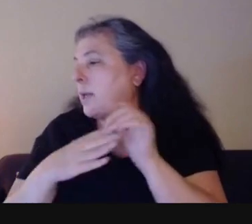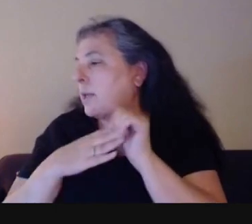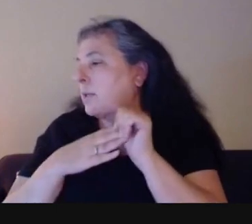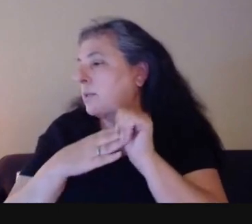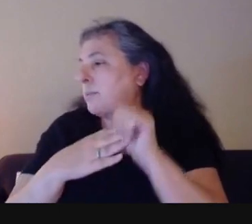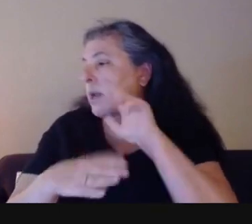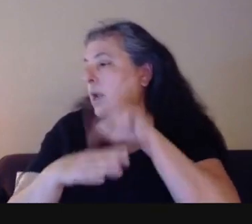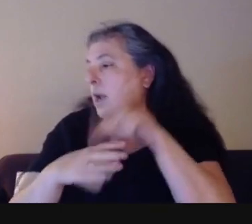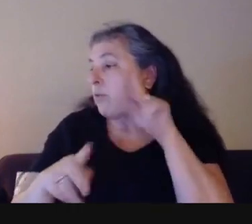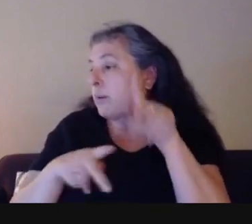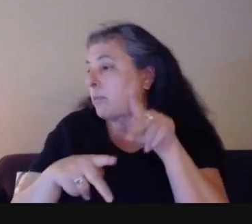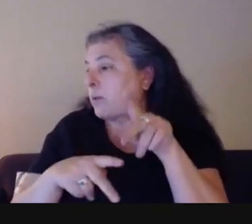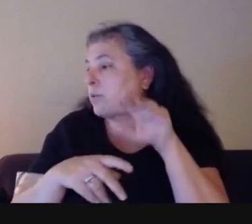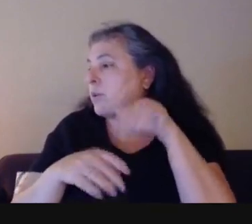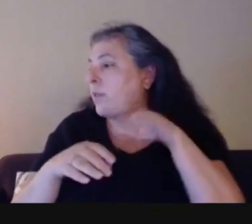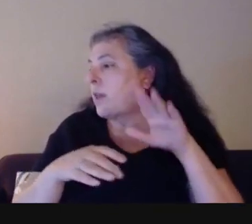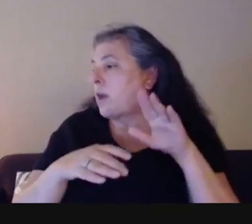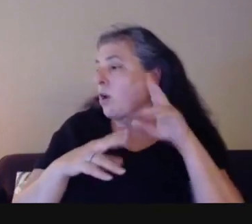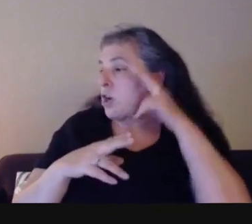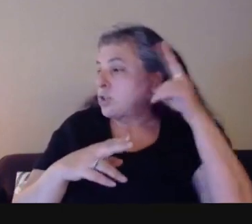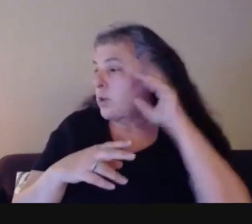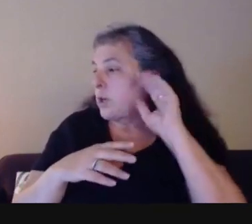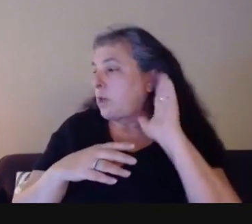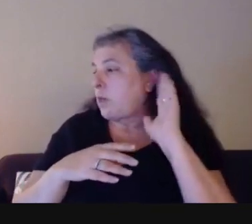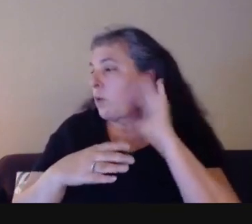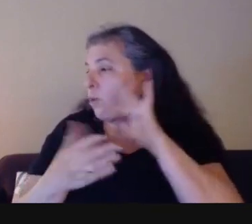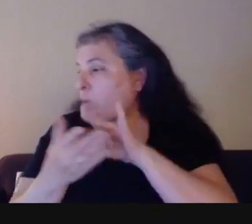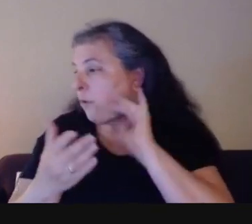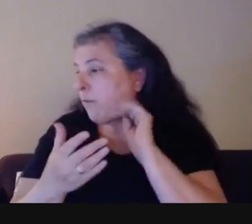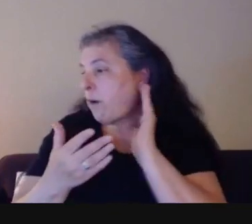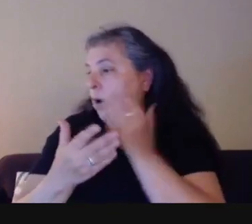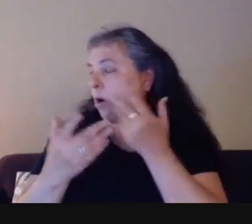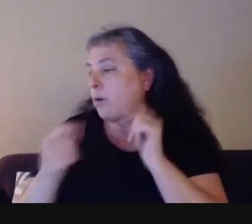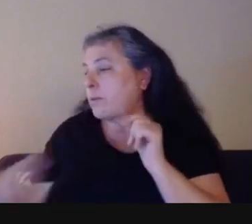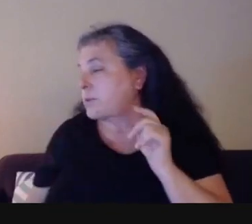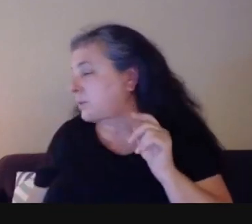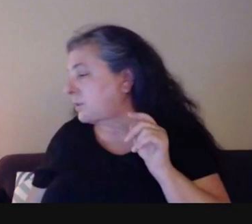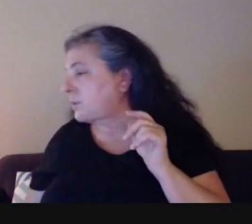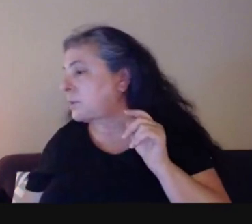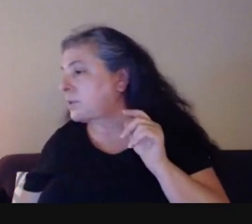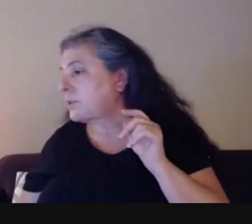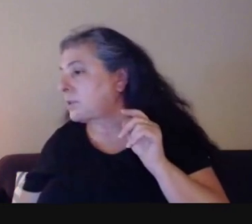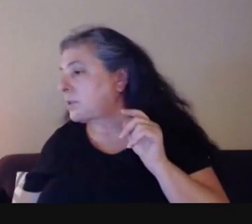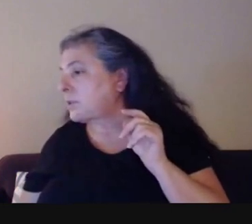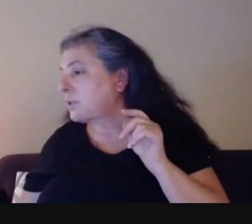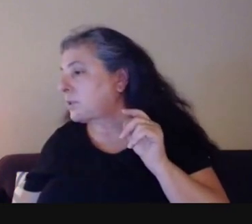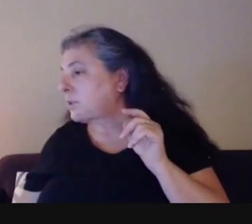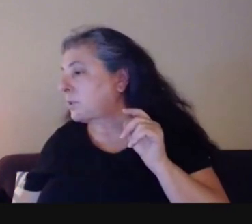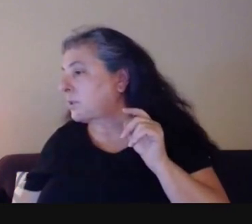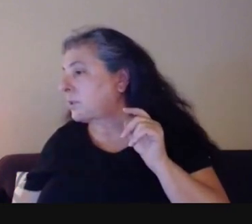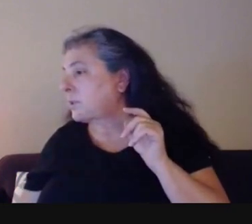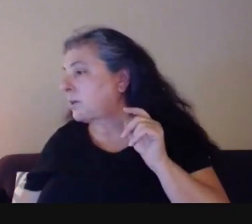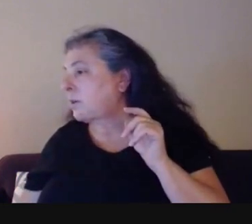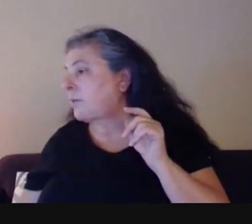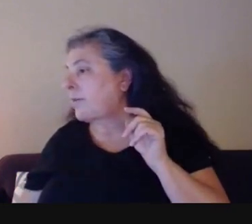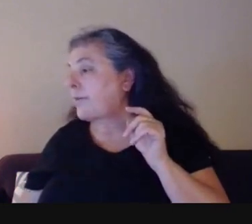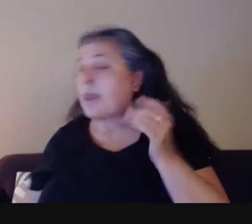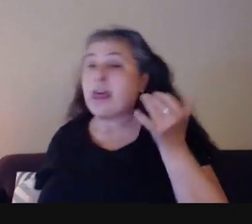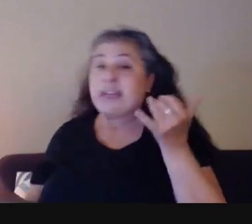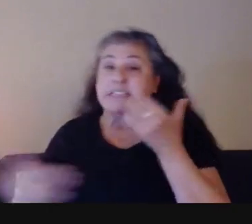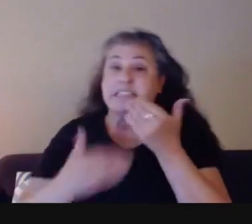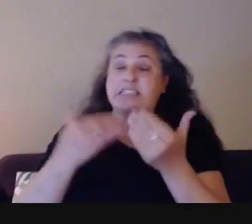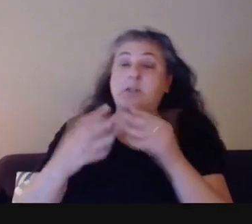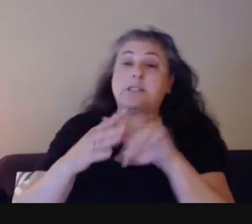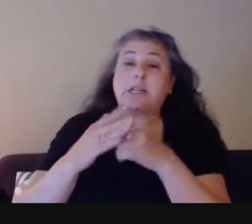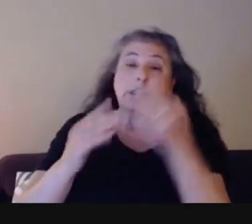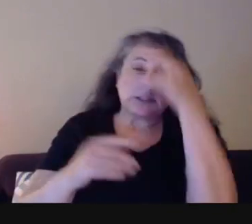special speaker series of virtual programs. This series began this summer when we opened up a